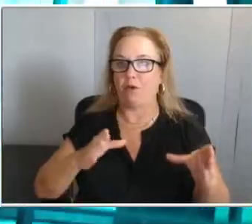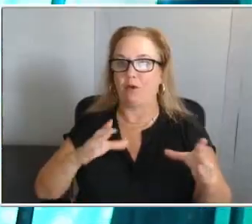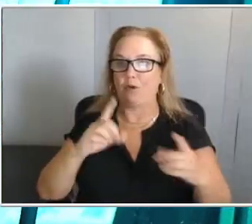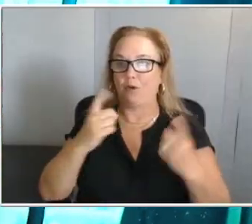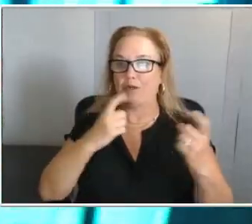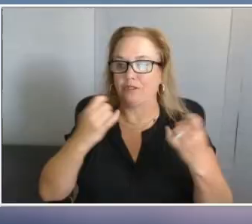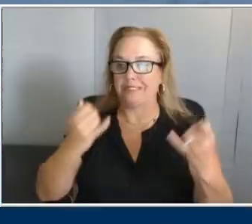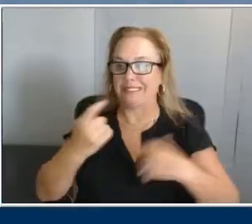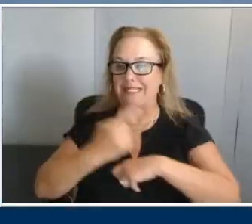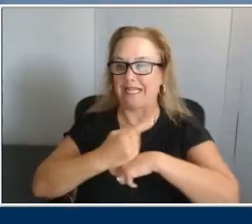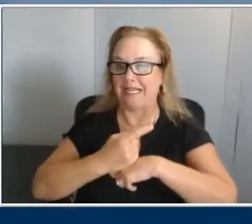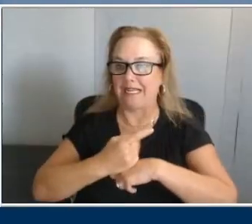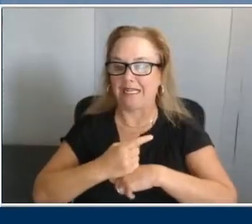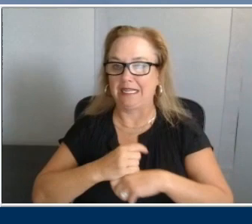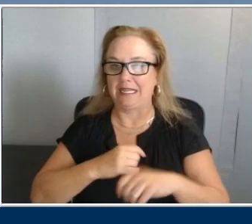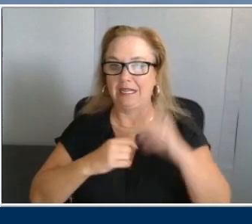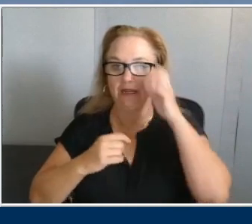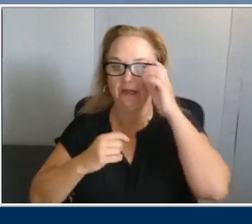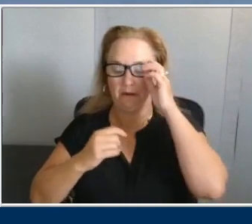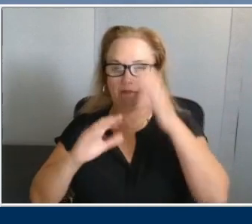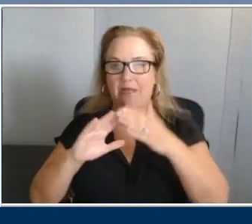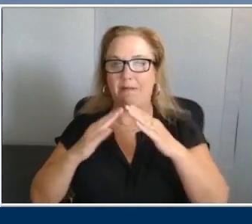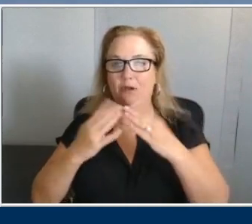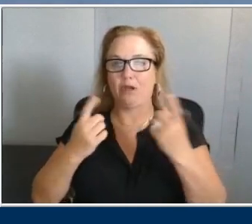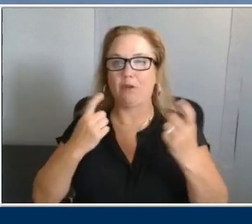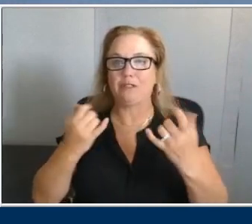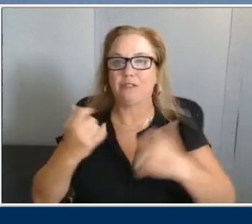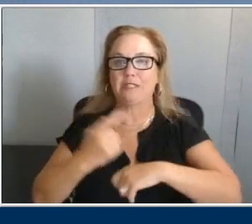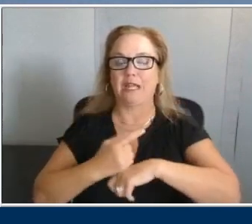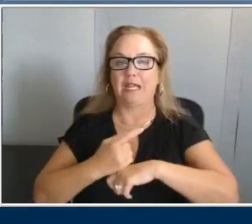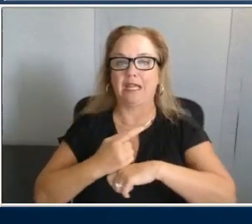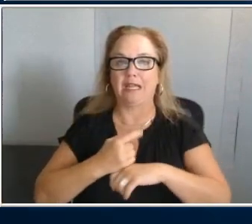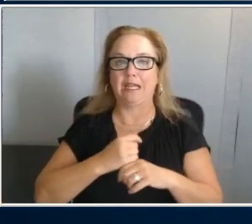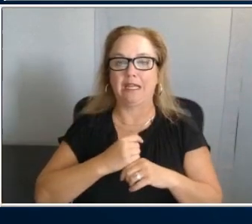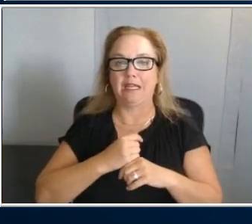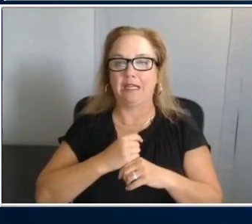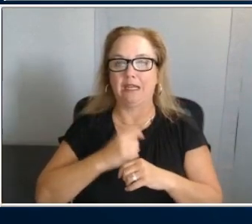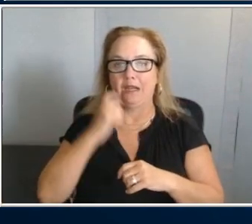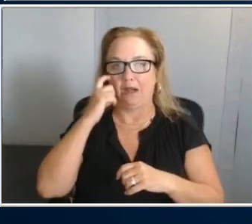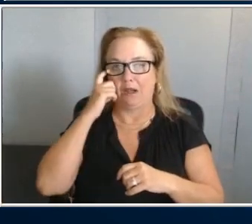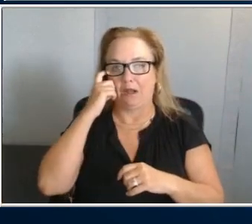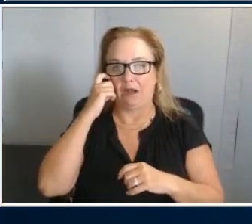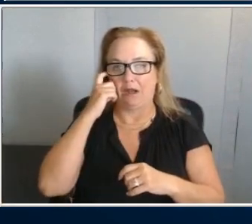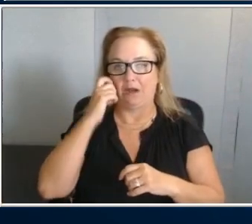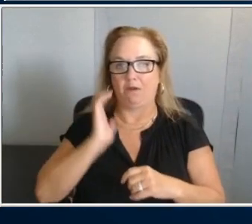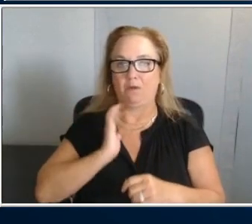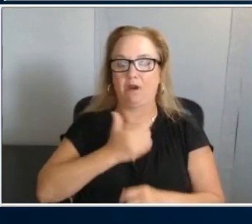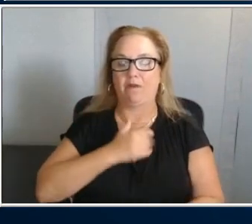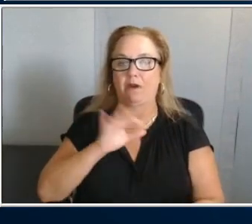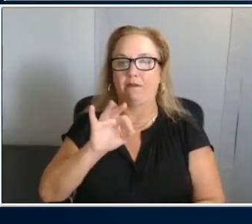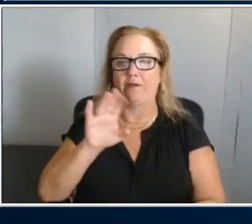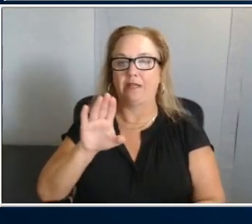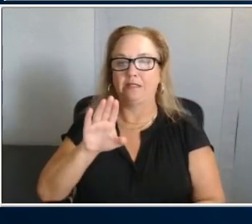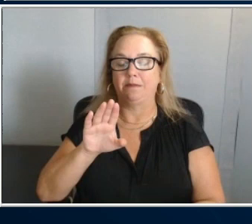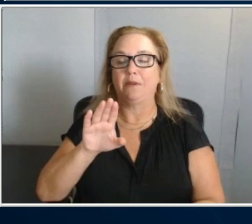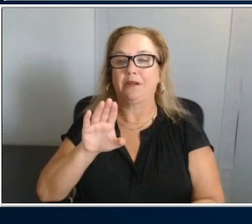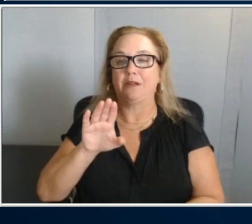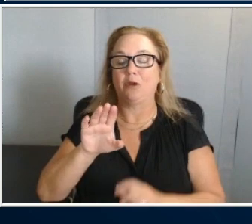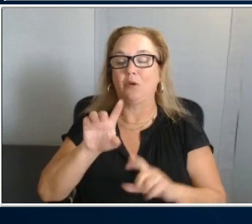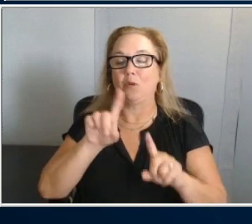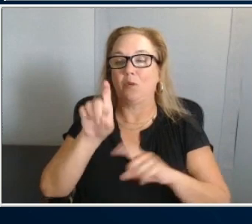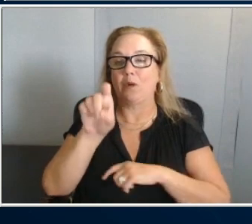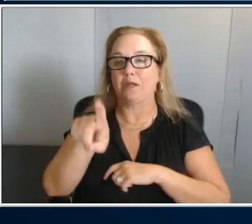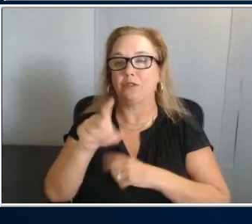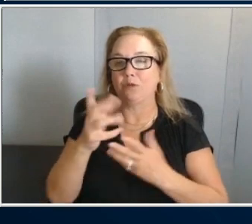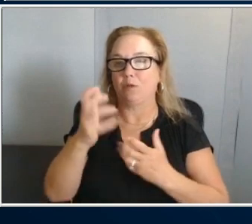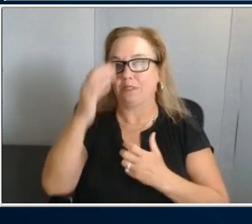All right, well, we have plenty of community questions, so let's get right to it. Right off the bat, we have one from one of our Facebook viewers, Yen Liang, and he wants